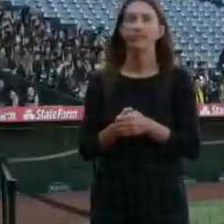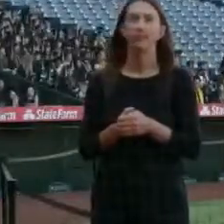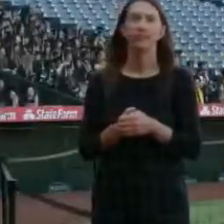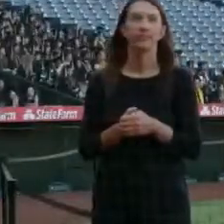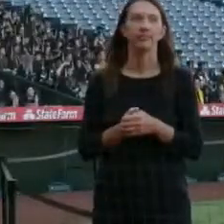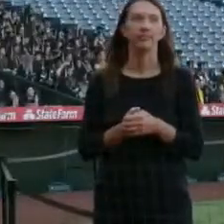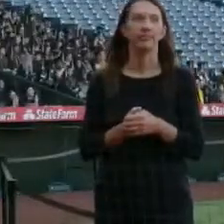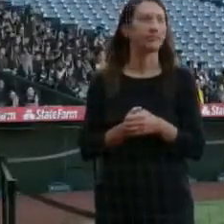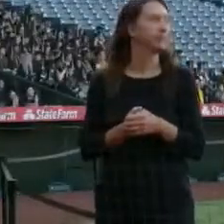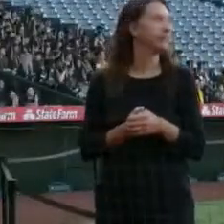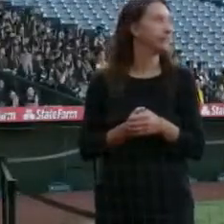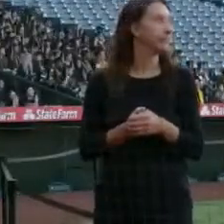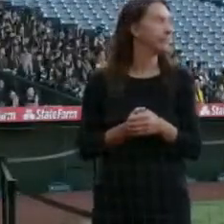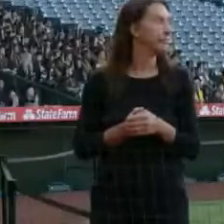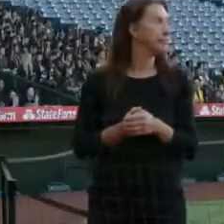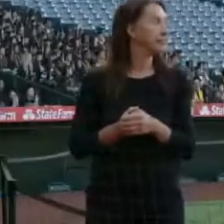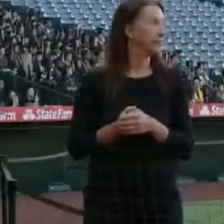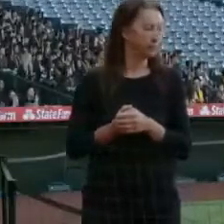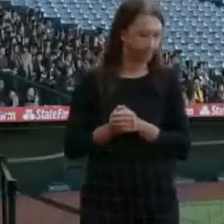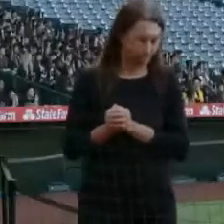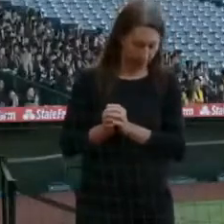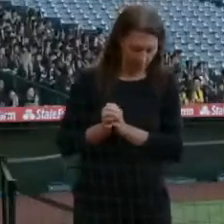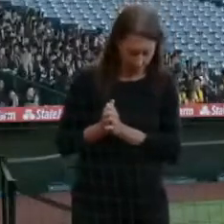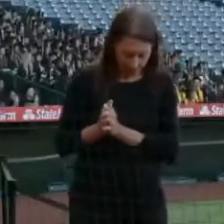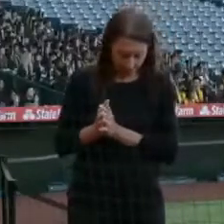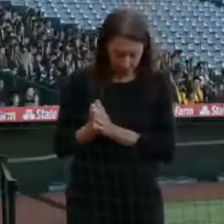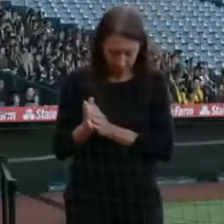I want to take a minute to say